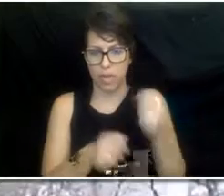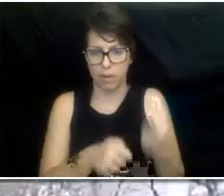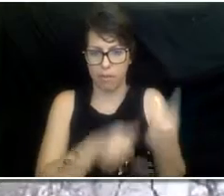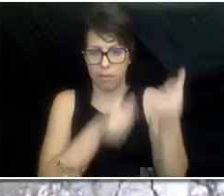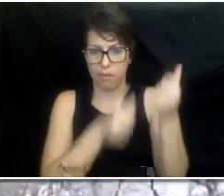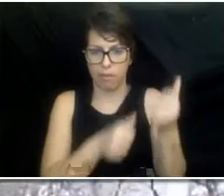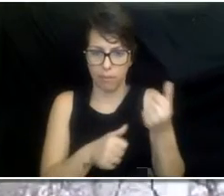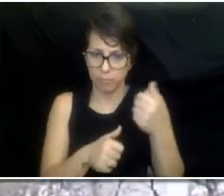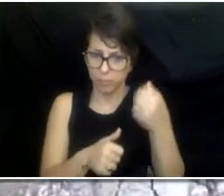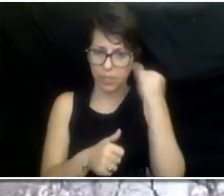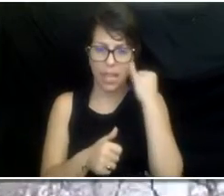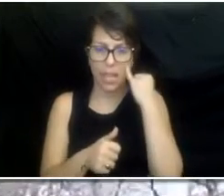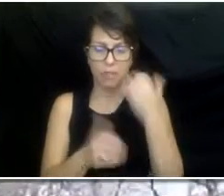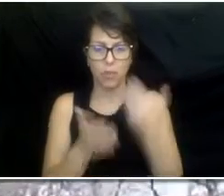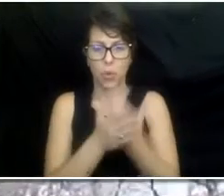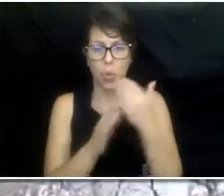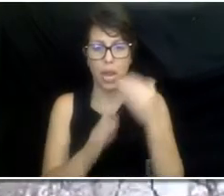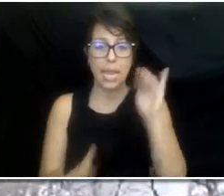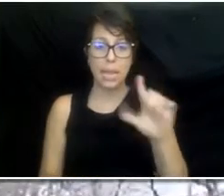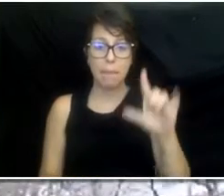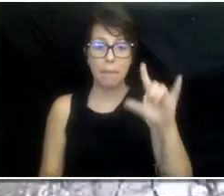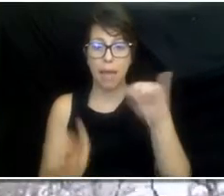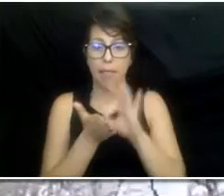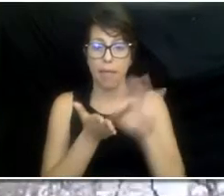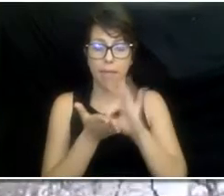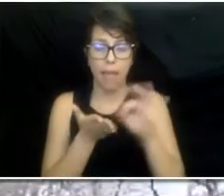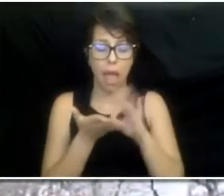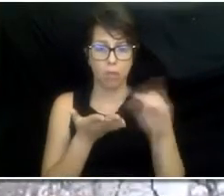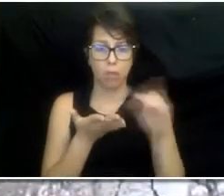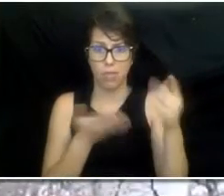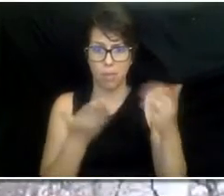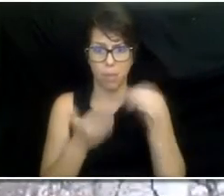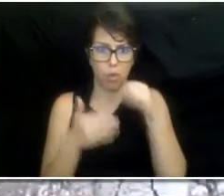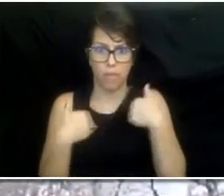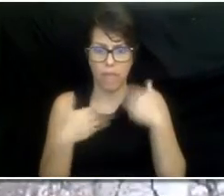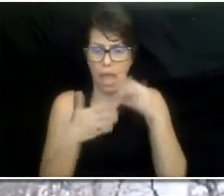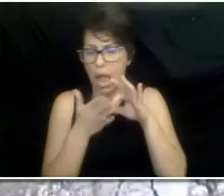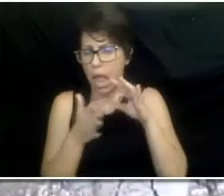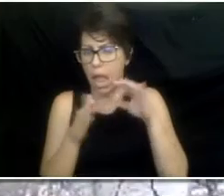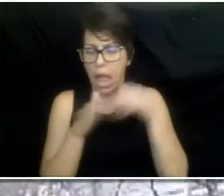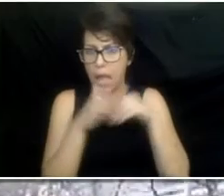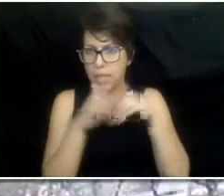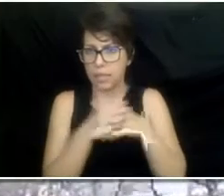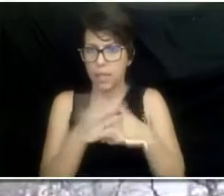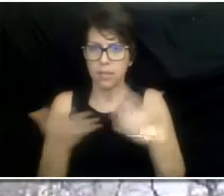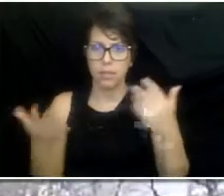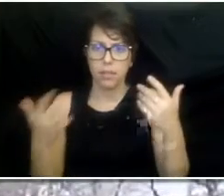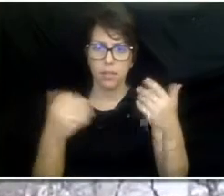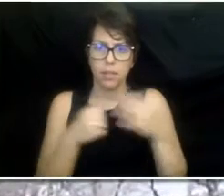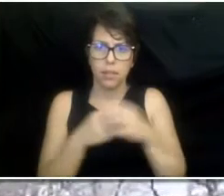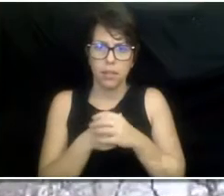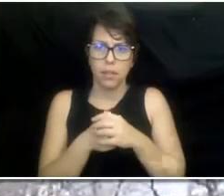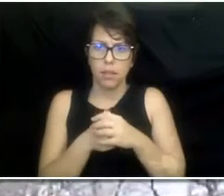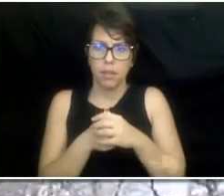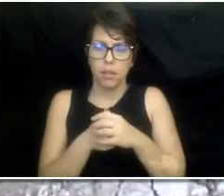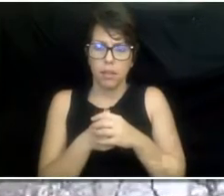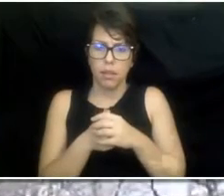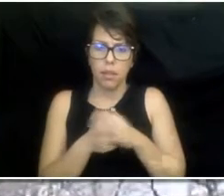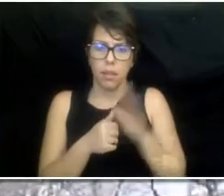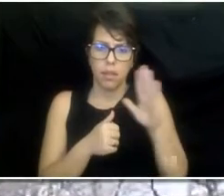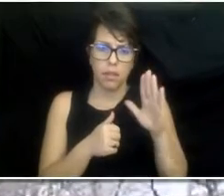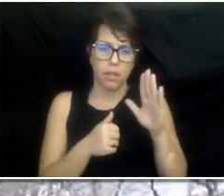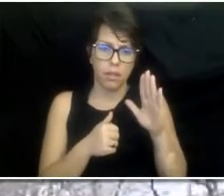training with our uh non for-profit Partners around how to include uh Tech and